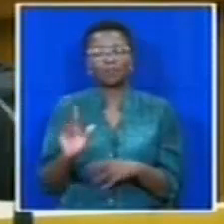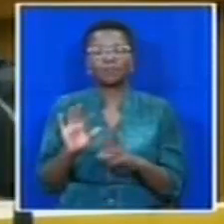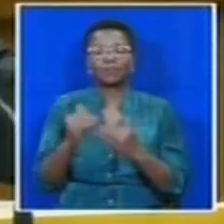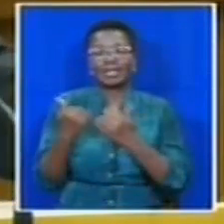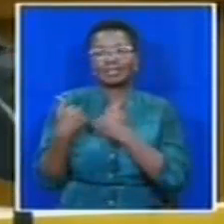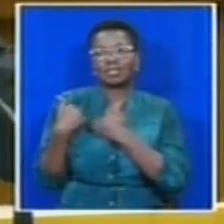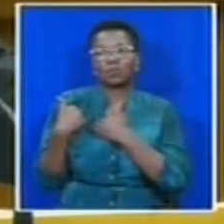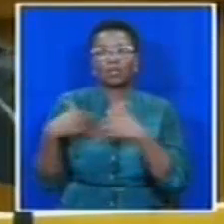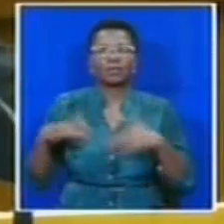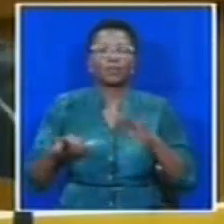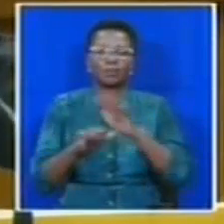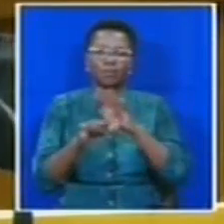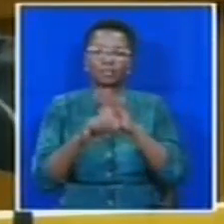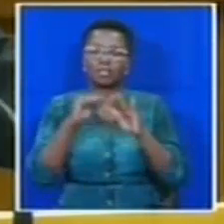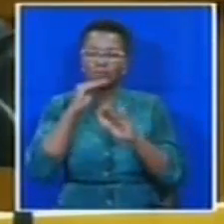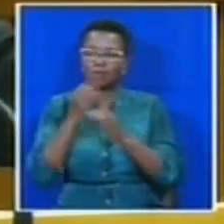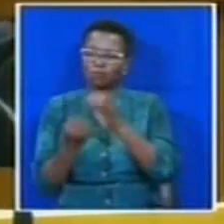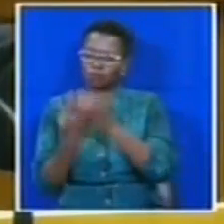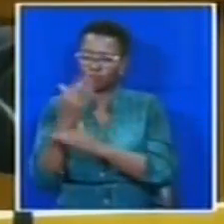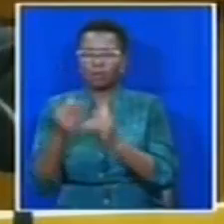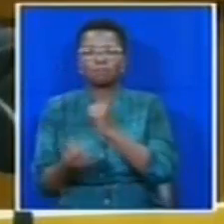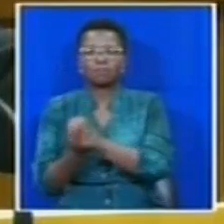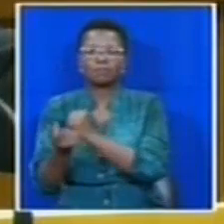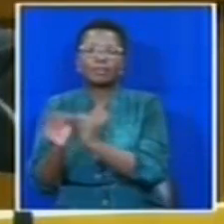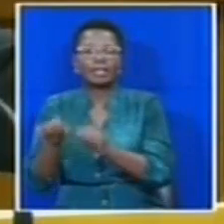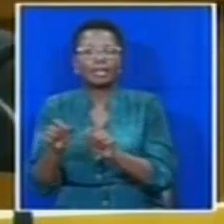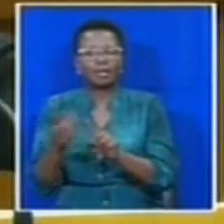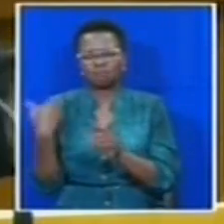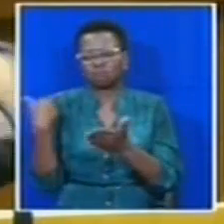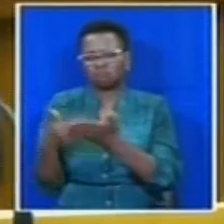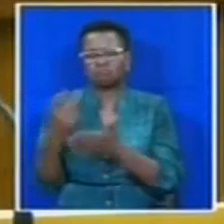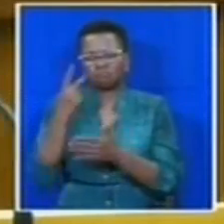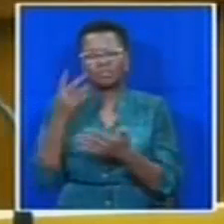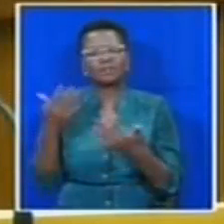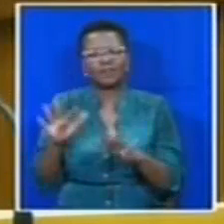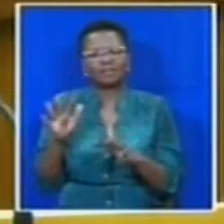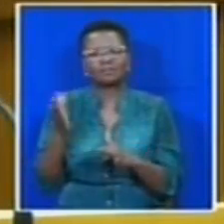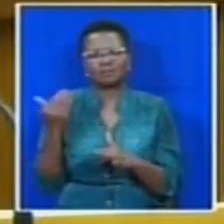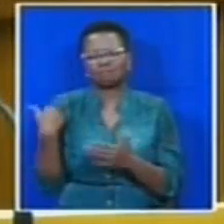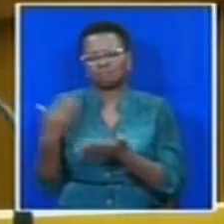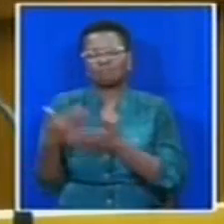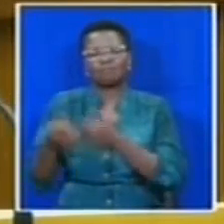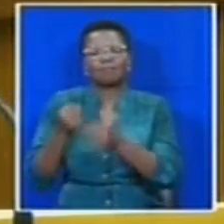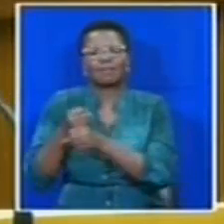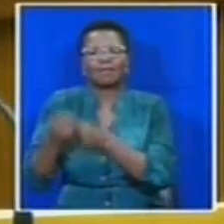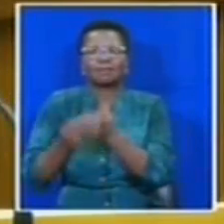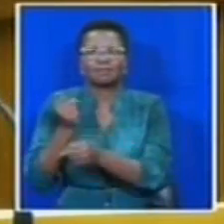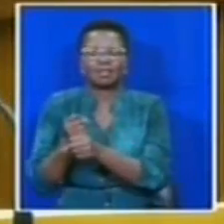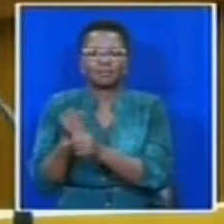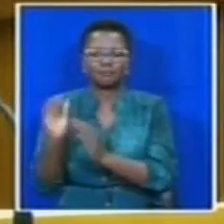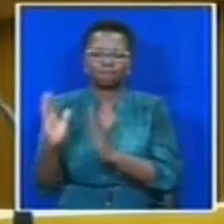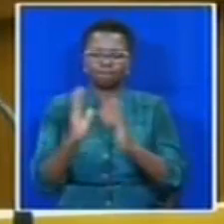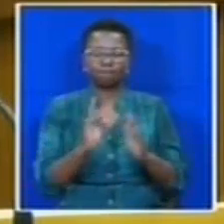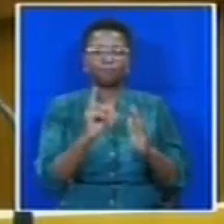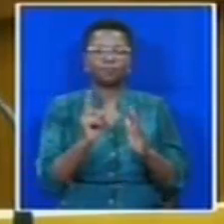cornerstone of sustainable growth, as we've learned from our last few years of experience. And within the framework of the Integrated